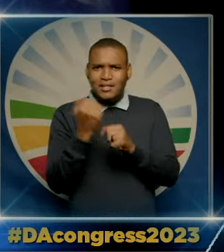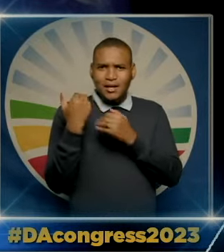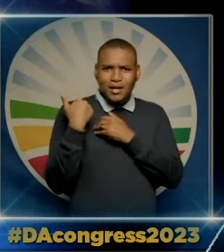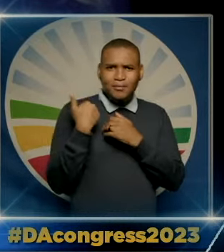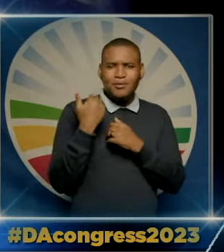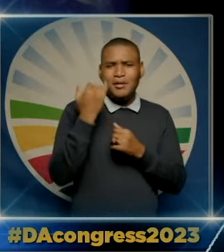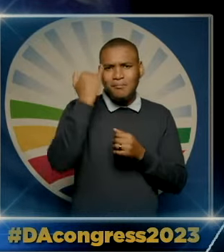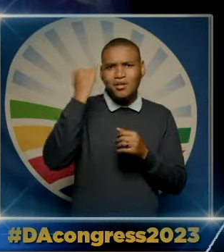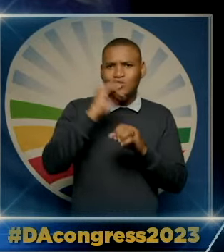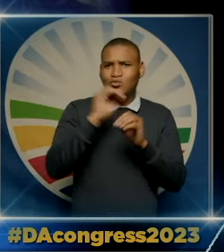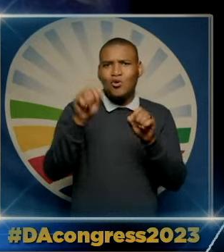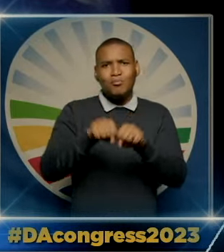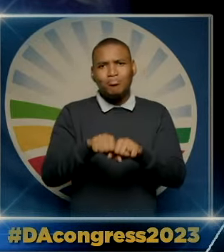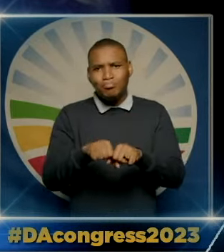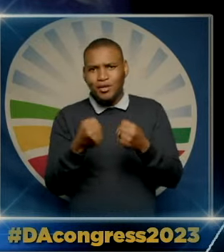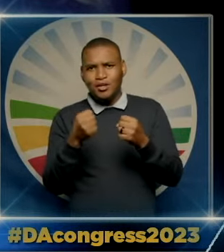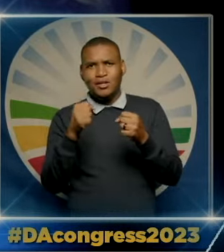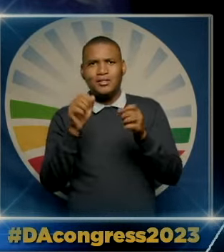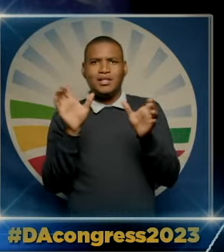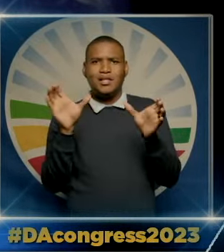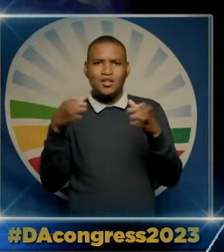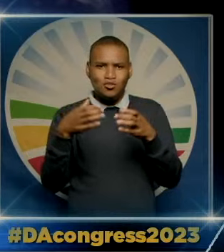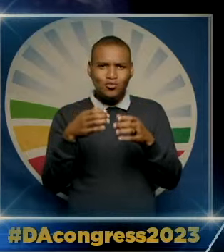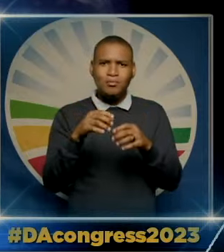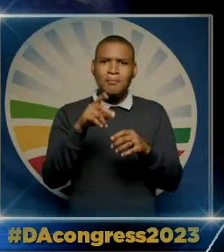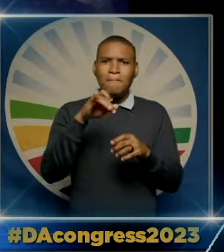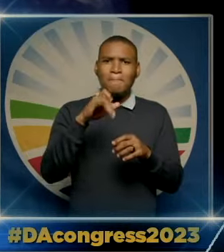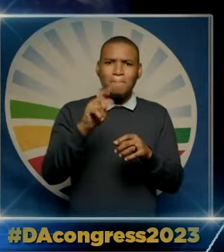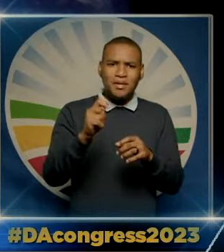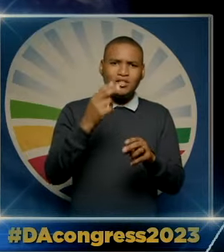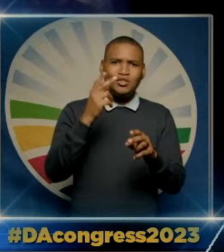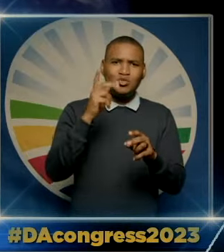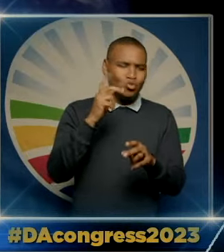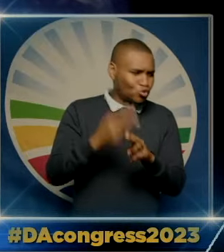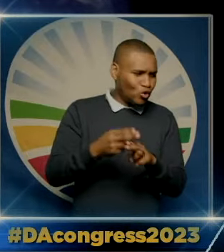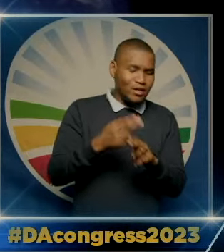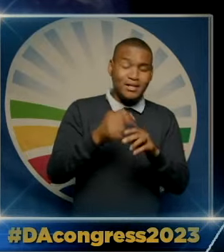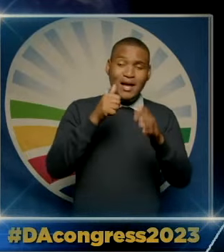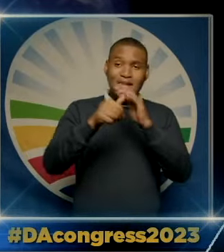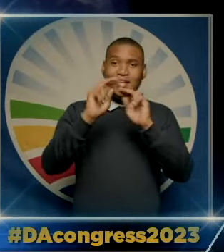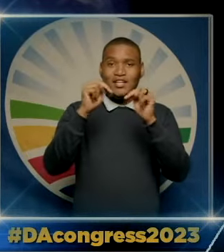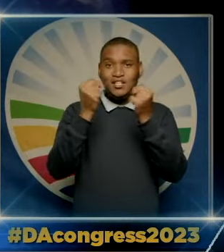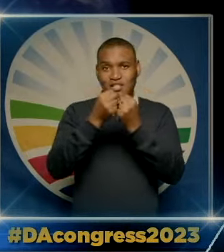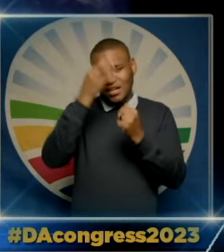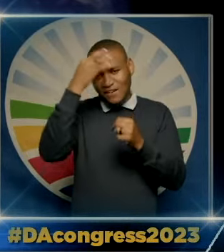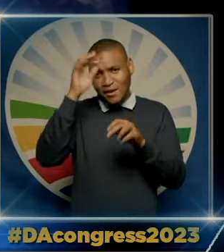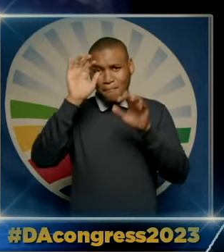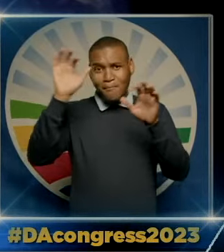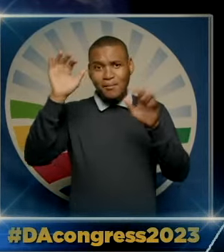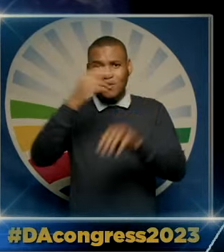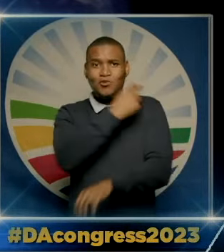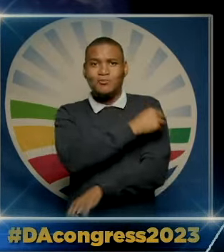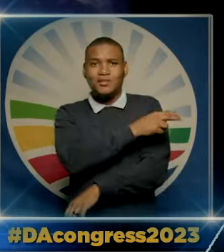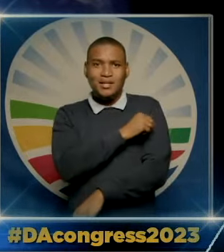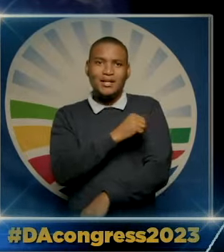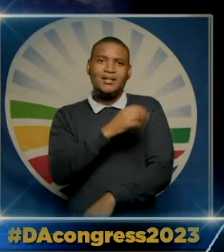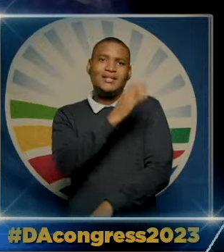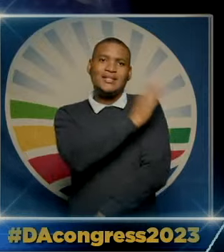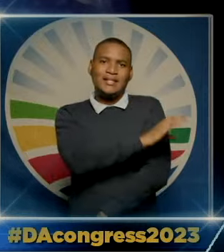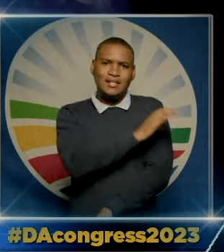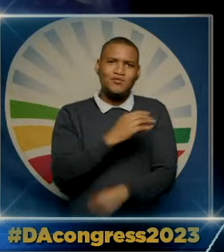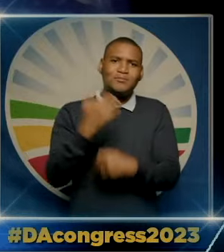classrooms, no more pit toilets. Under a DA national government, public hospitals and clinics will be safe